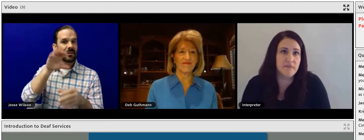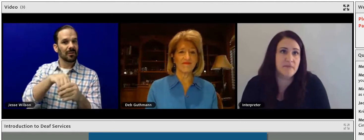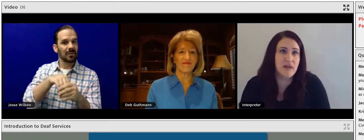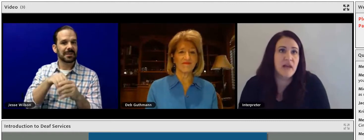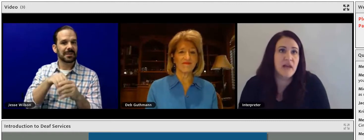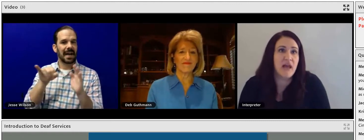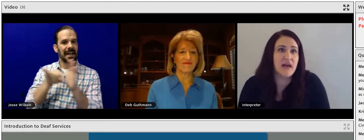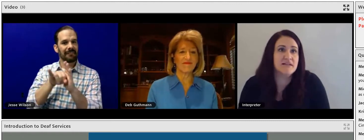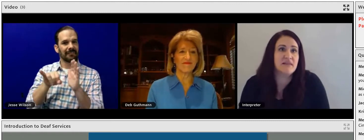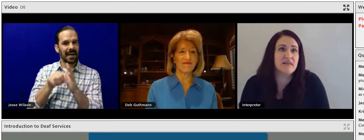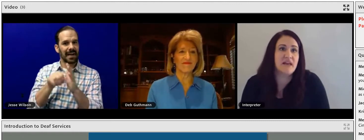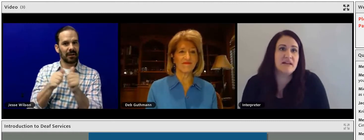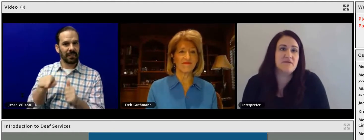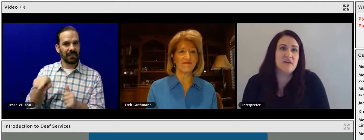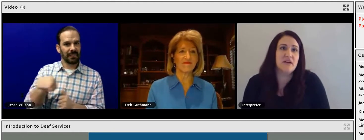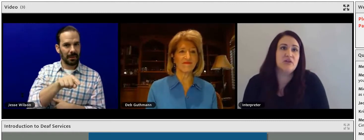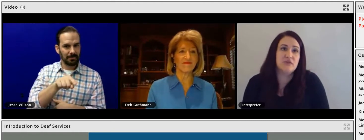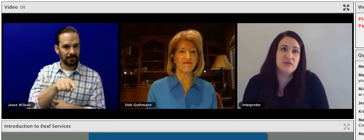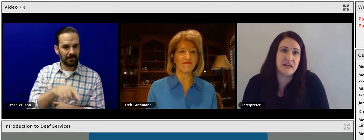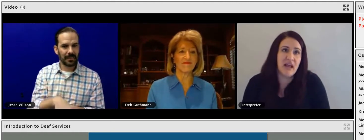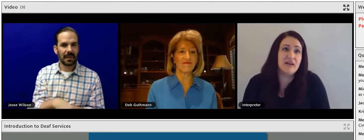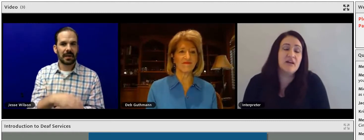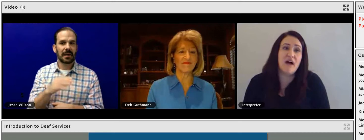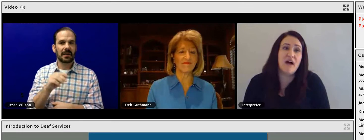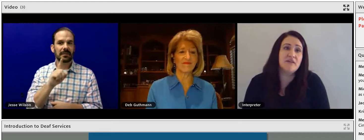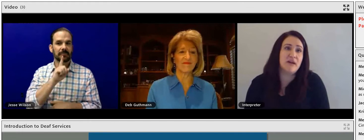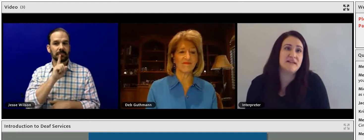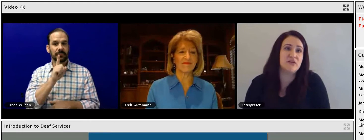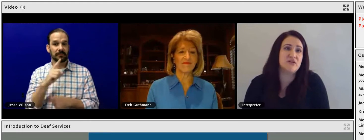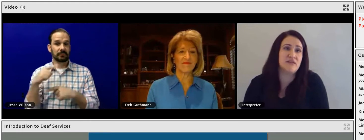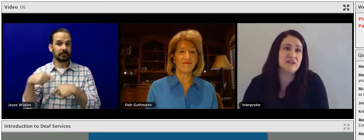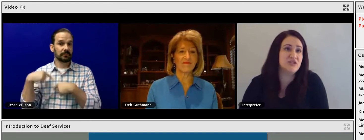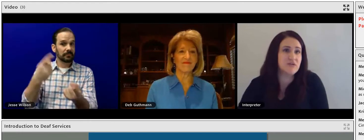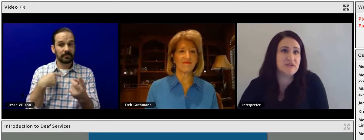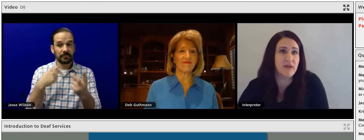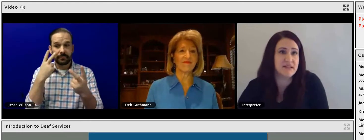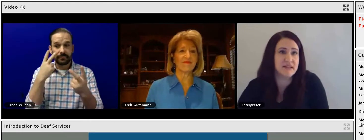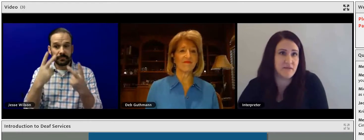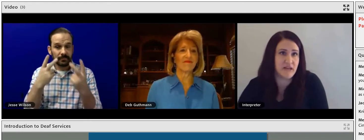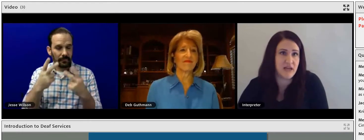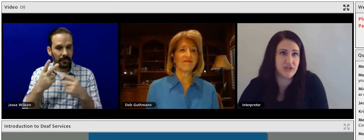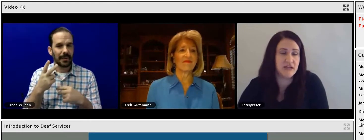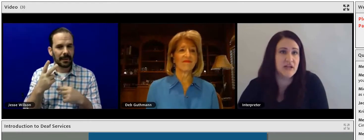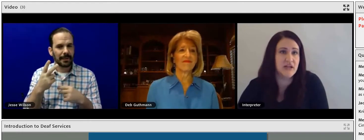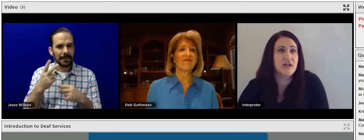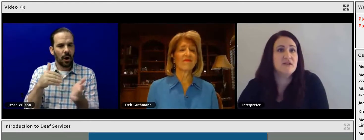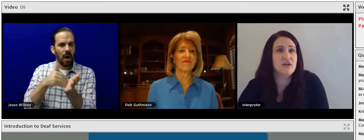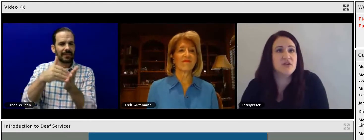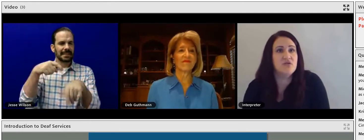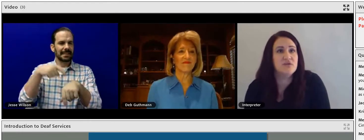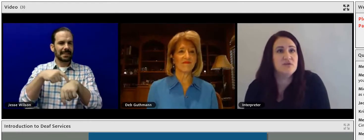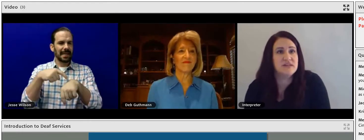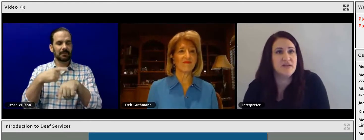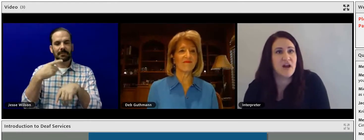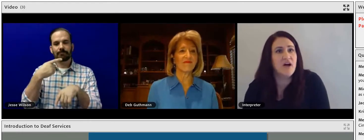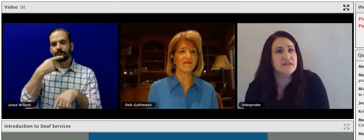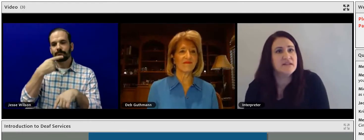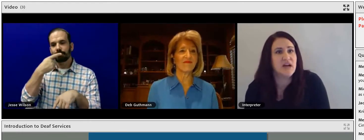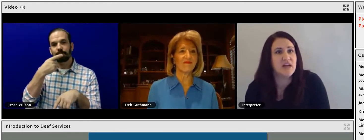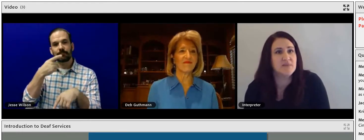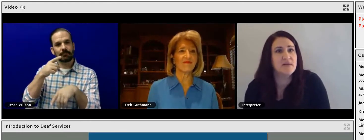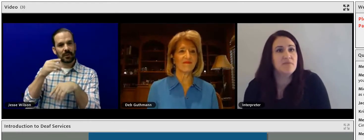to feel welcome and they need to feel included. And a lot of ways that you can do that is just through simple identification. So